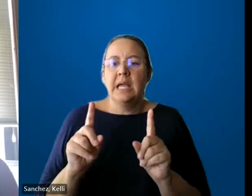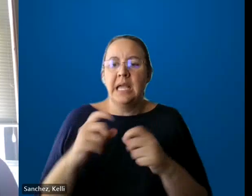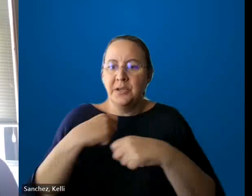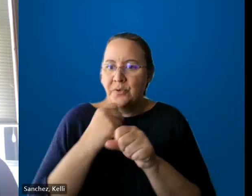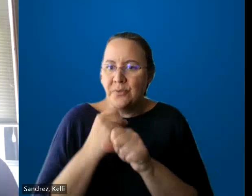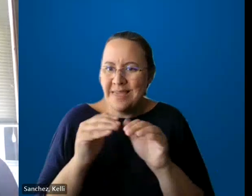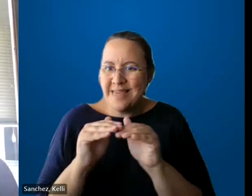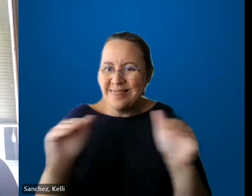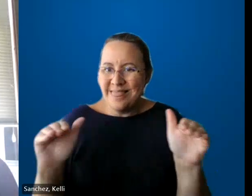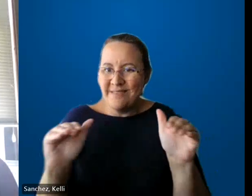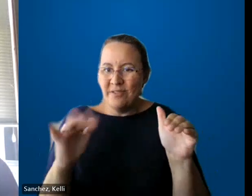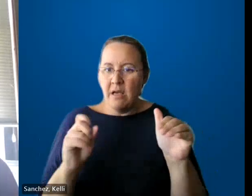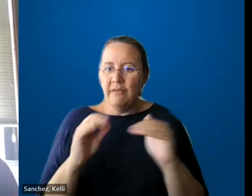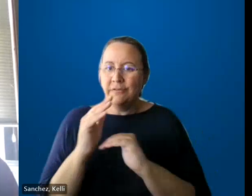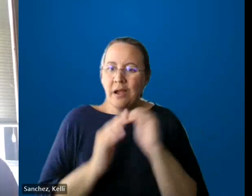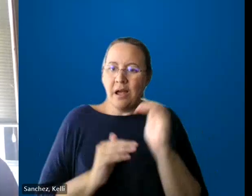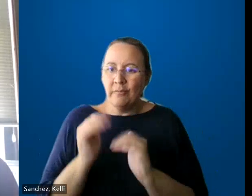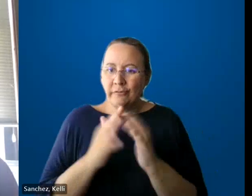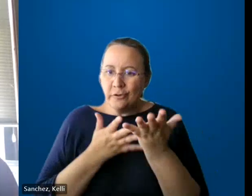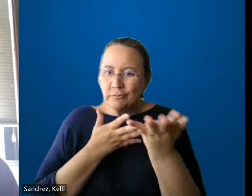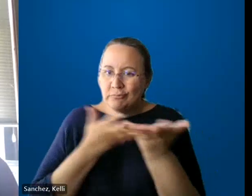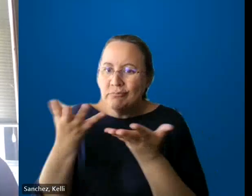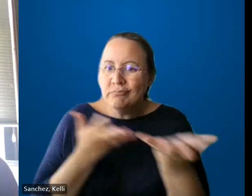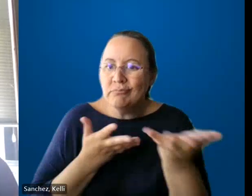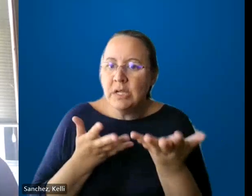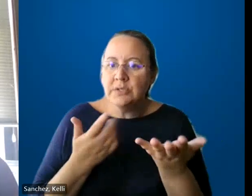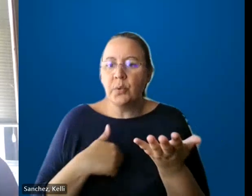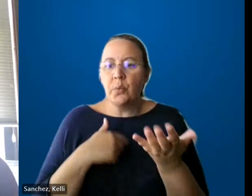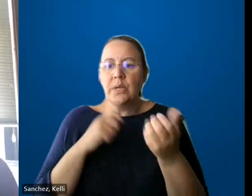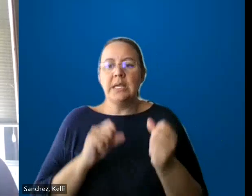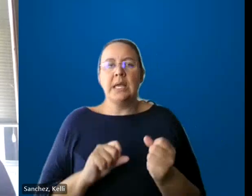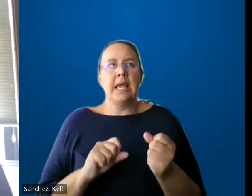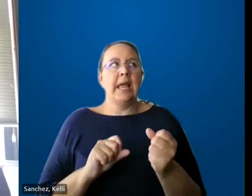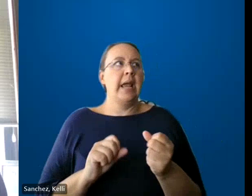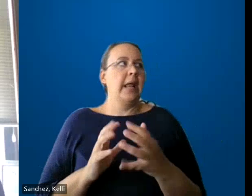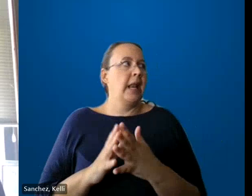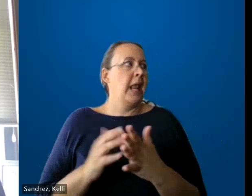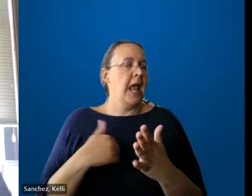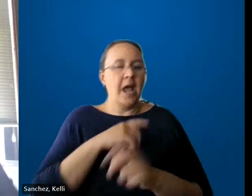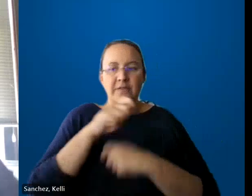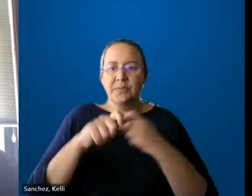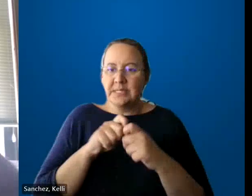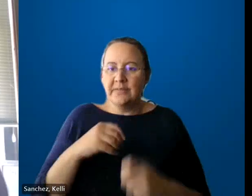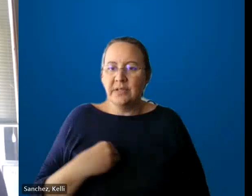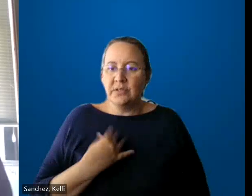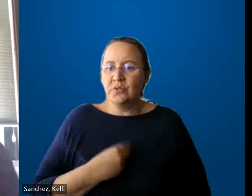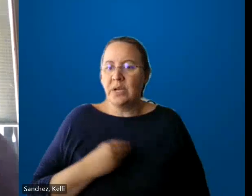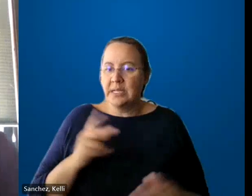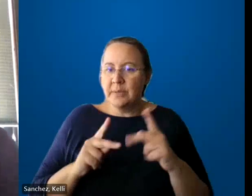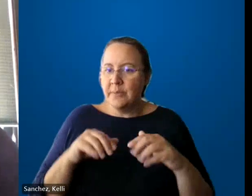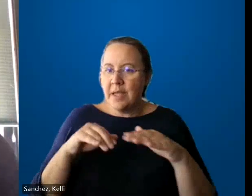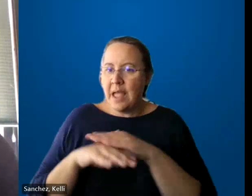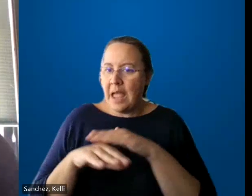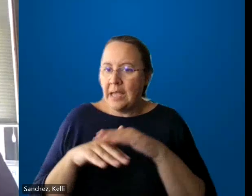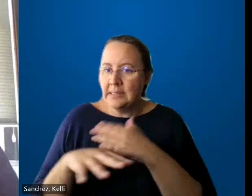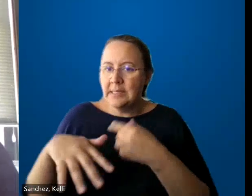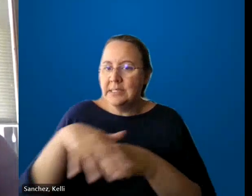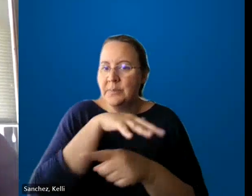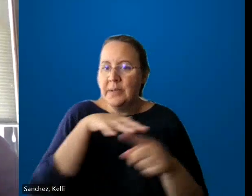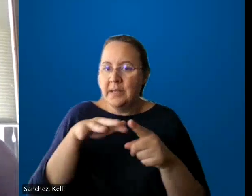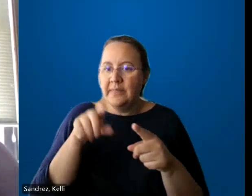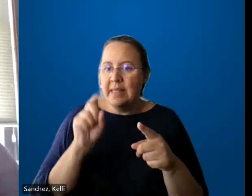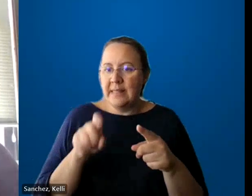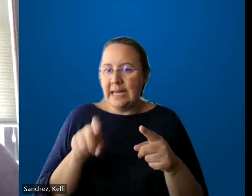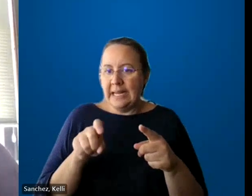level of comfortability. So maybe we can, you know, have certain trans people access spaces that they need to